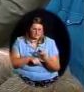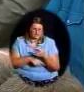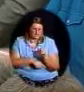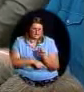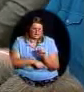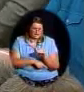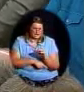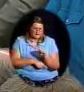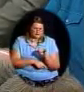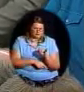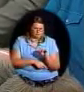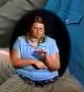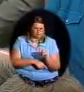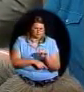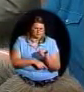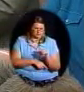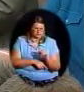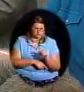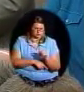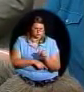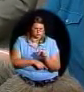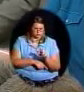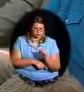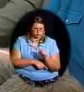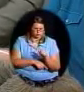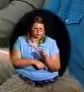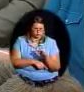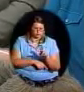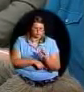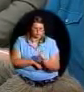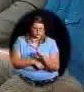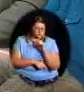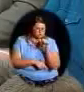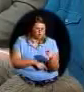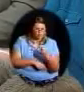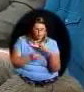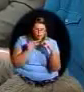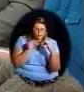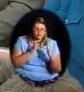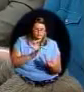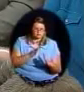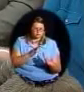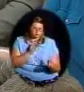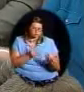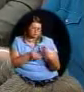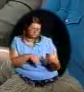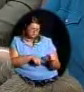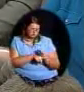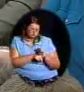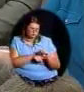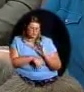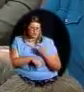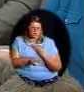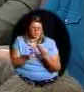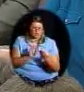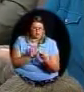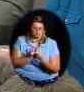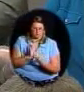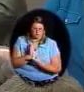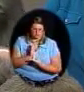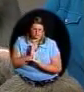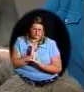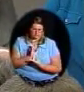administrators, it's not just teachers. Maybe we do some training on our policies